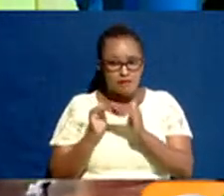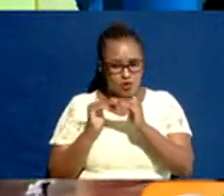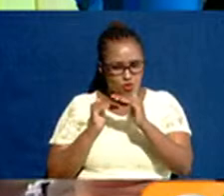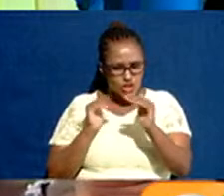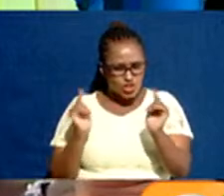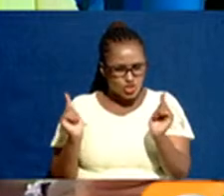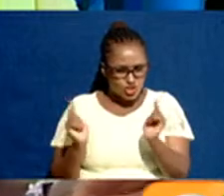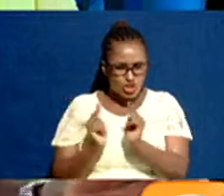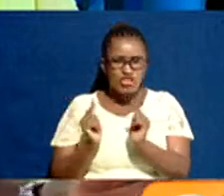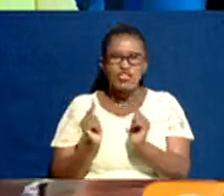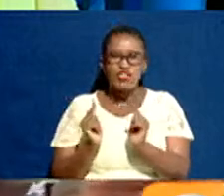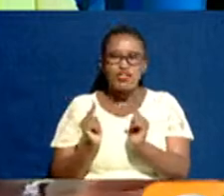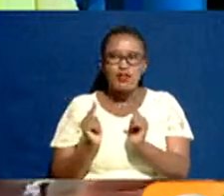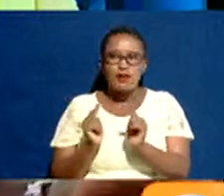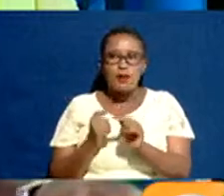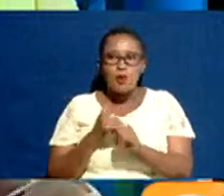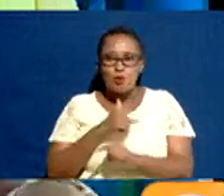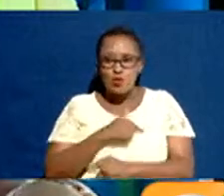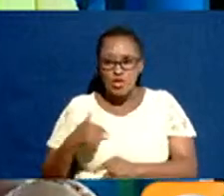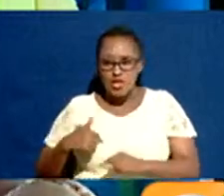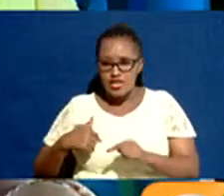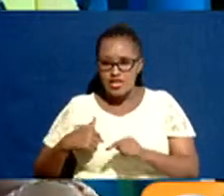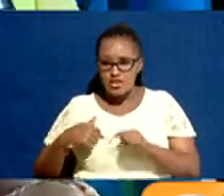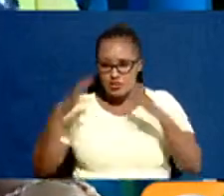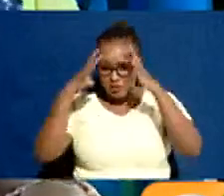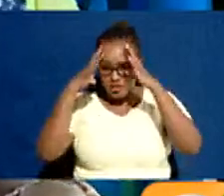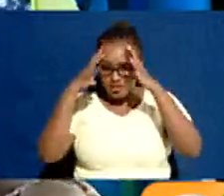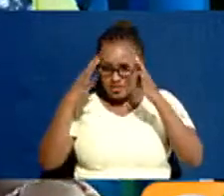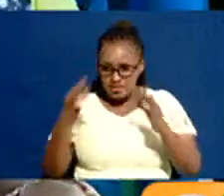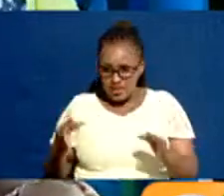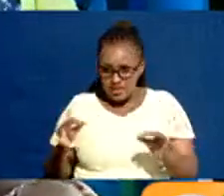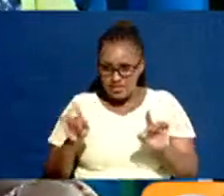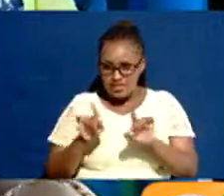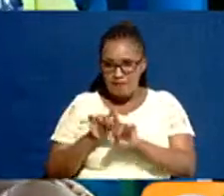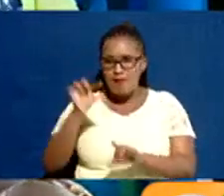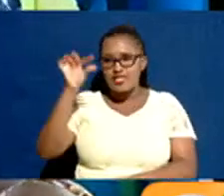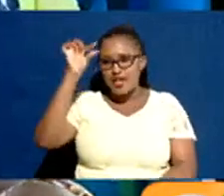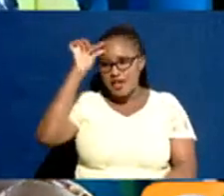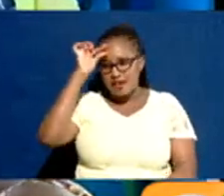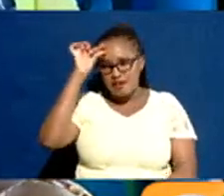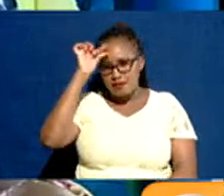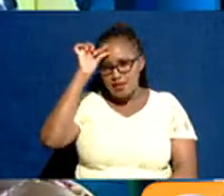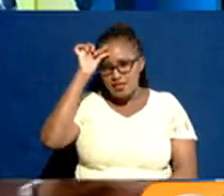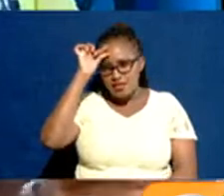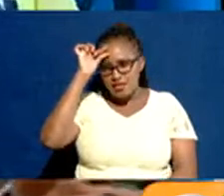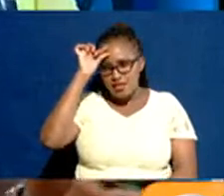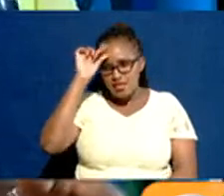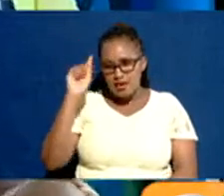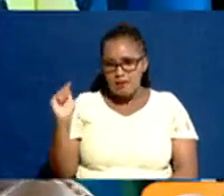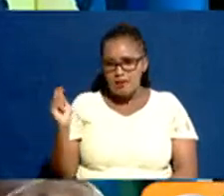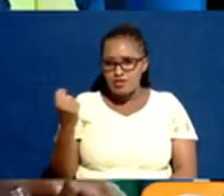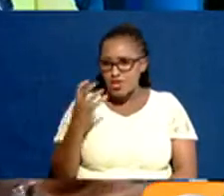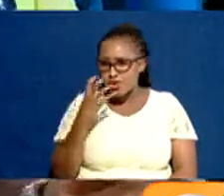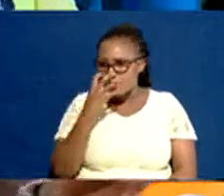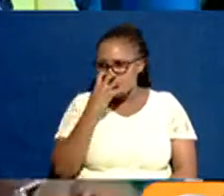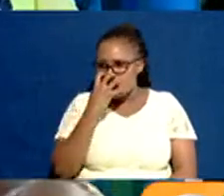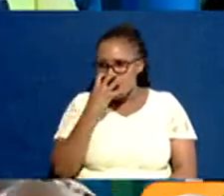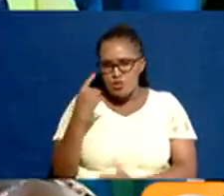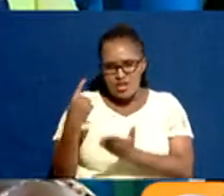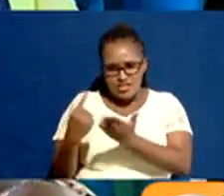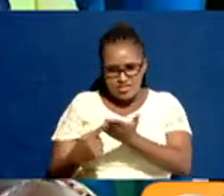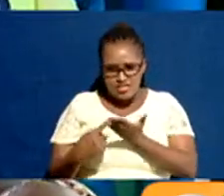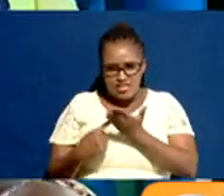term, we decided as a government and under the wise leadership of President William Ruto, on advice of serious